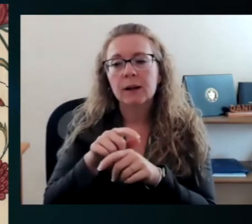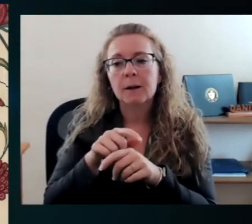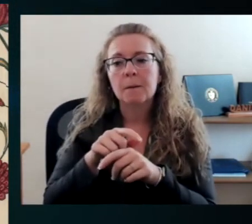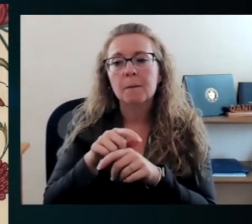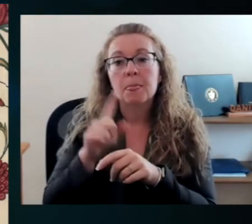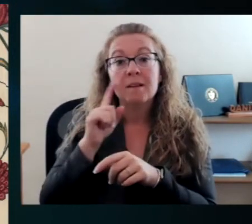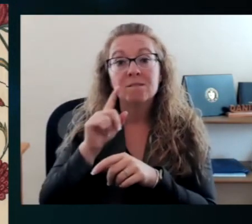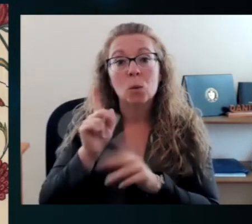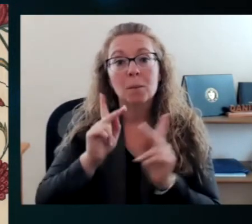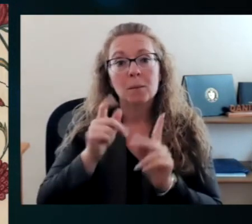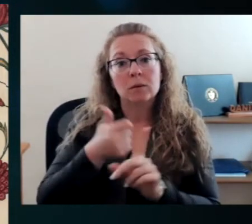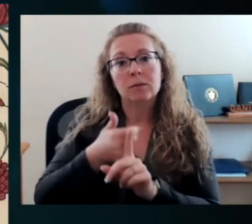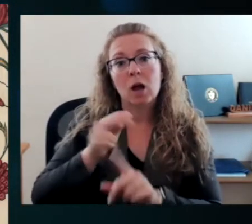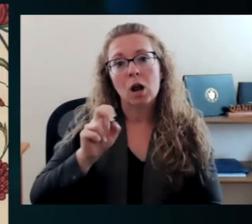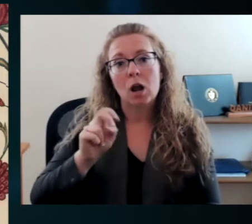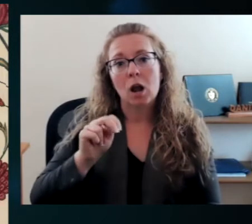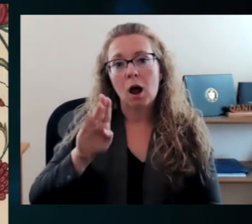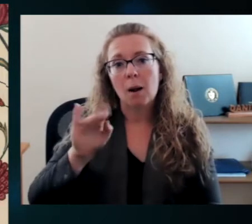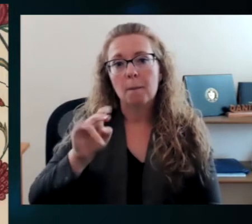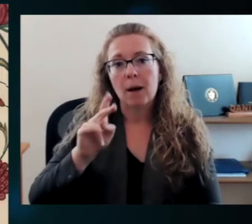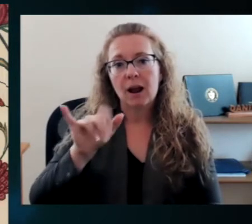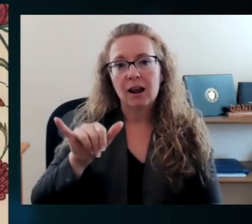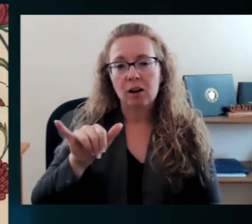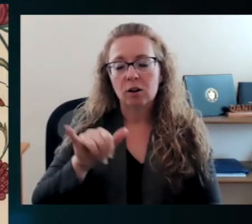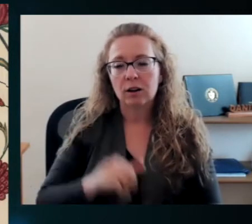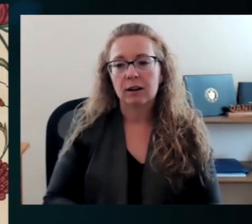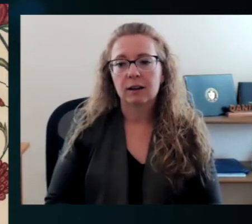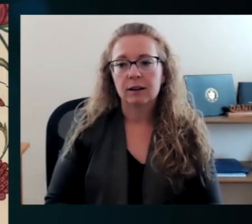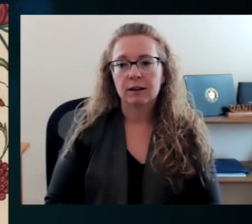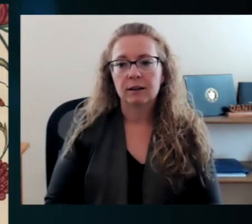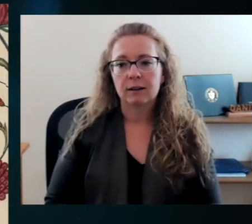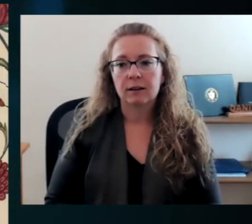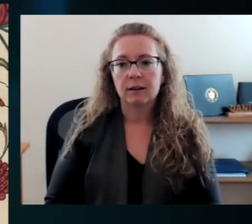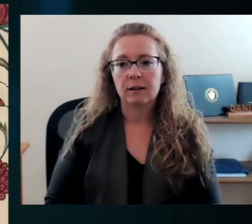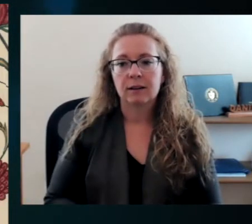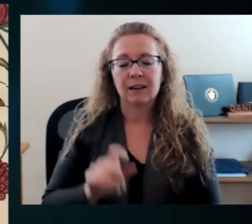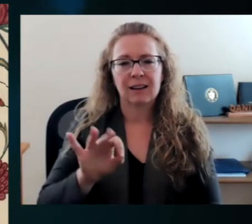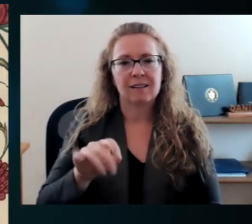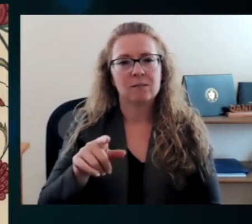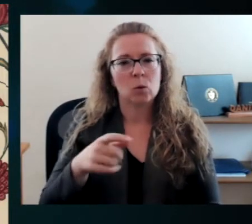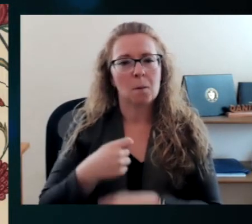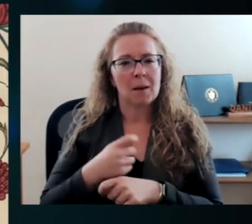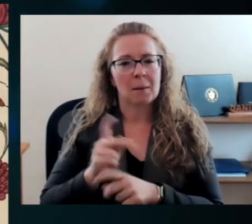folks, potentially making people vulnerable to